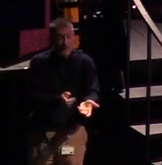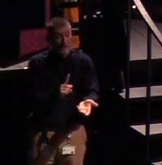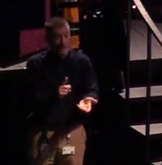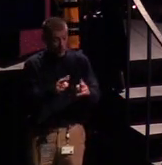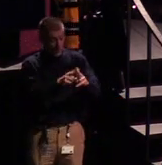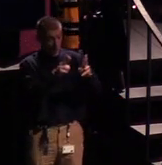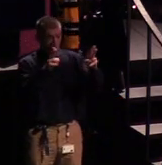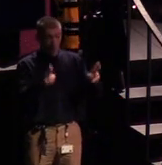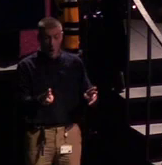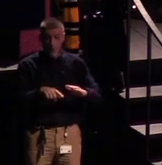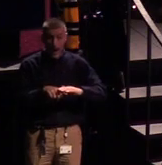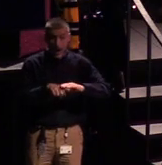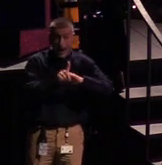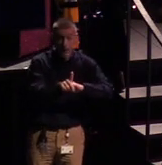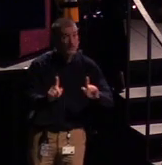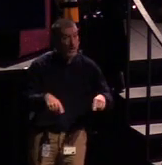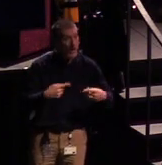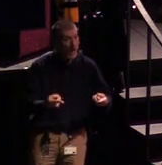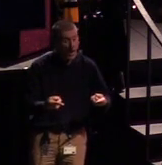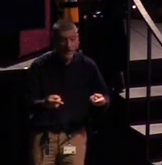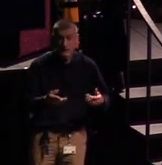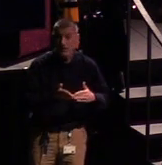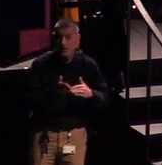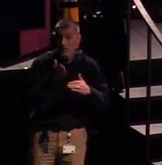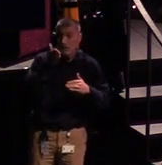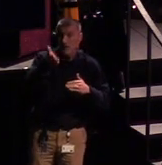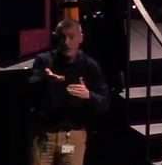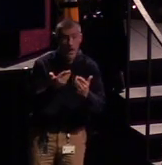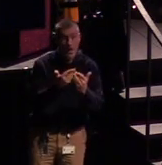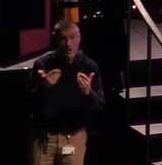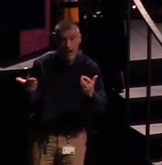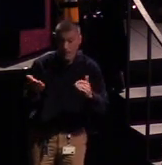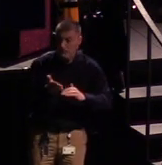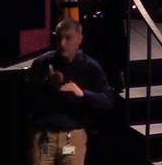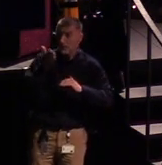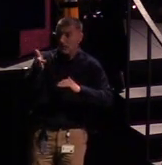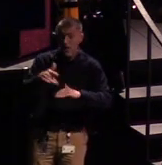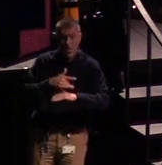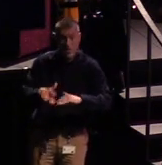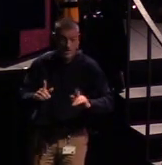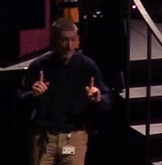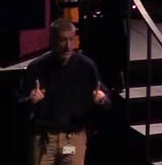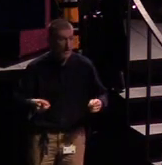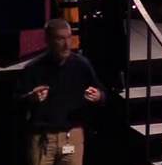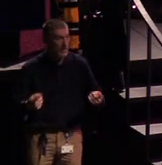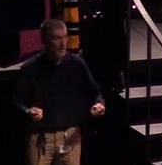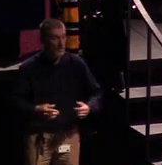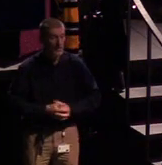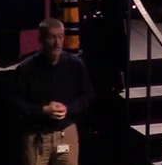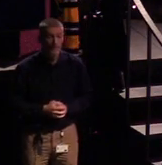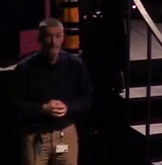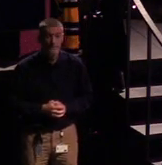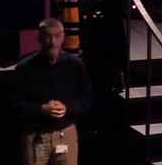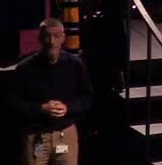homes let alone a set foot in a gallery or theatres biscuit we have to